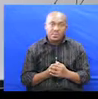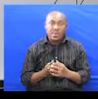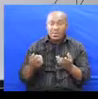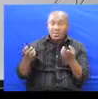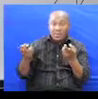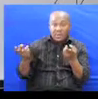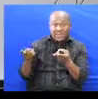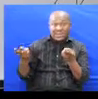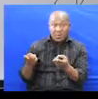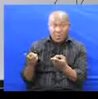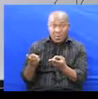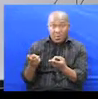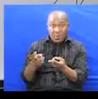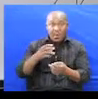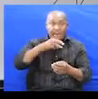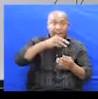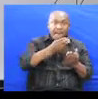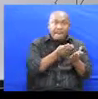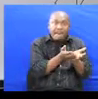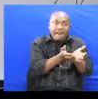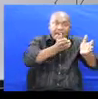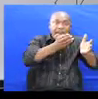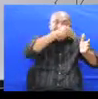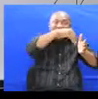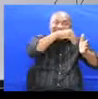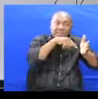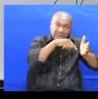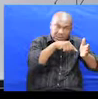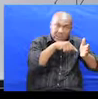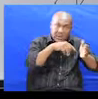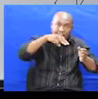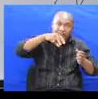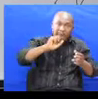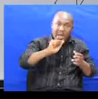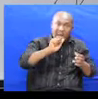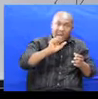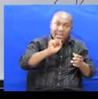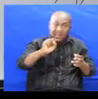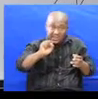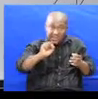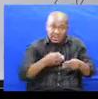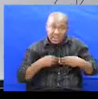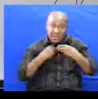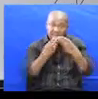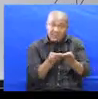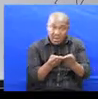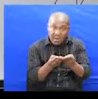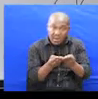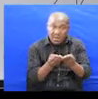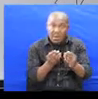is equal to mass of a substance given, mass given, that is mass of a solute, mass